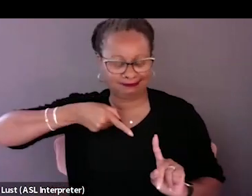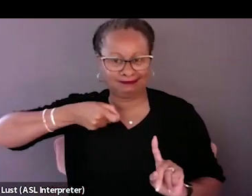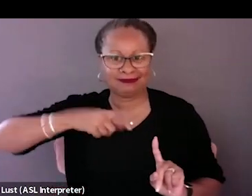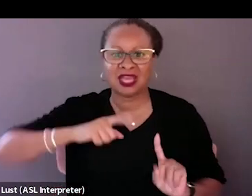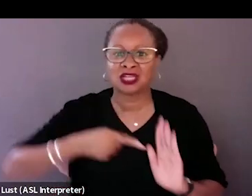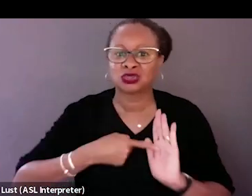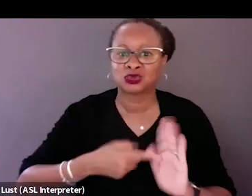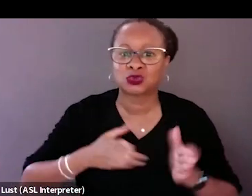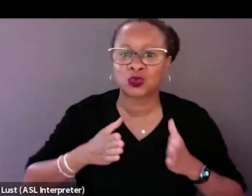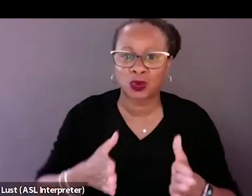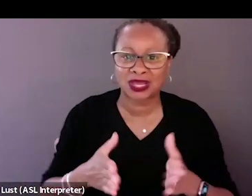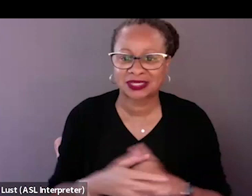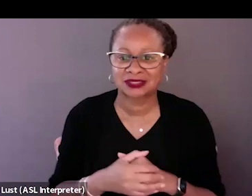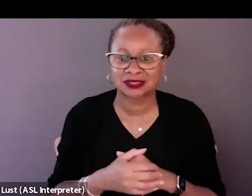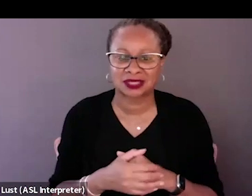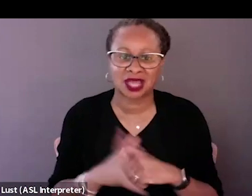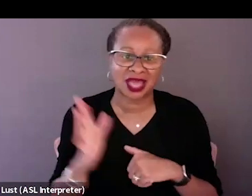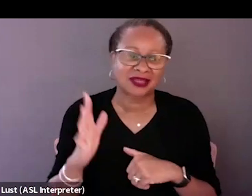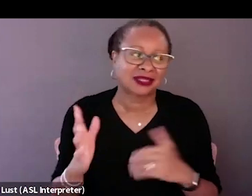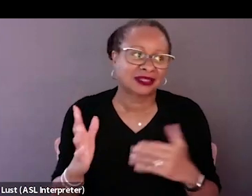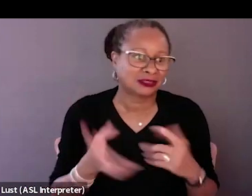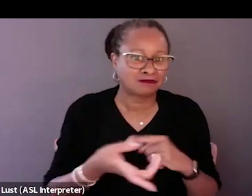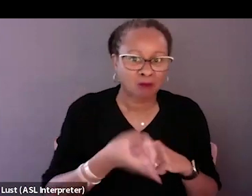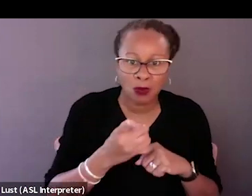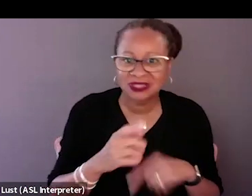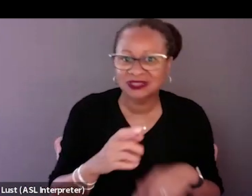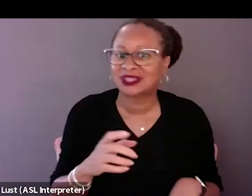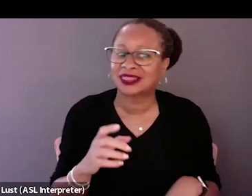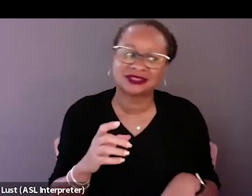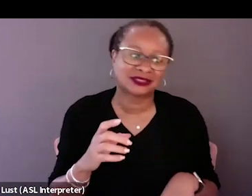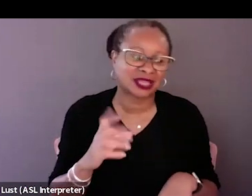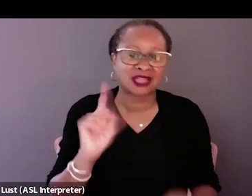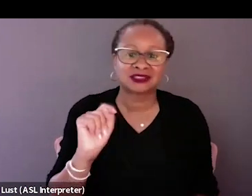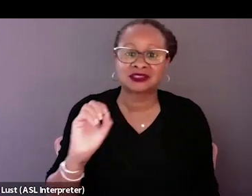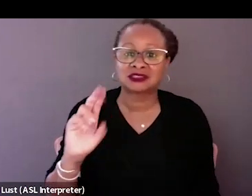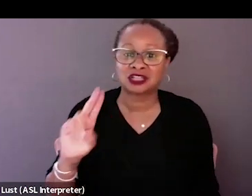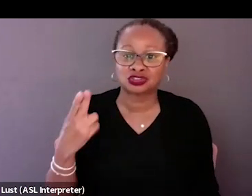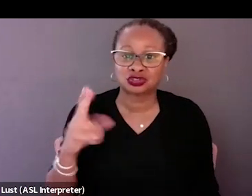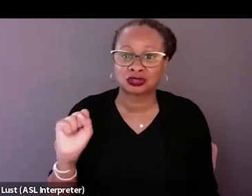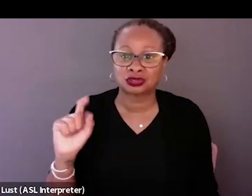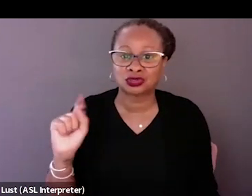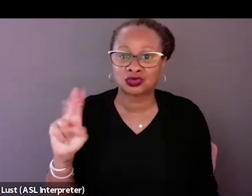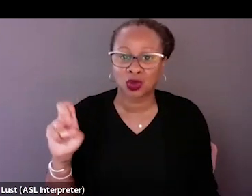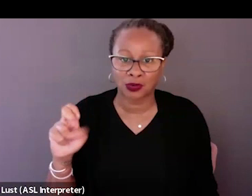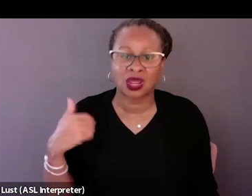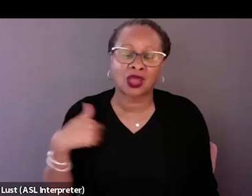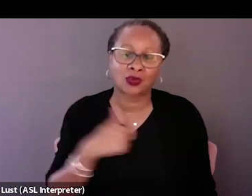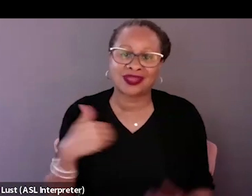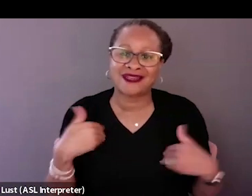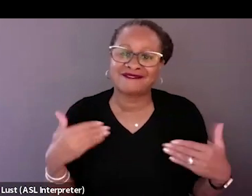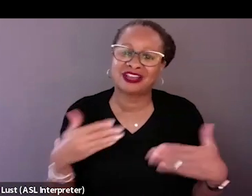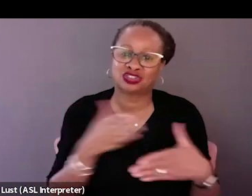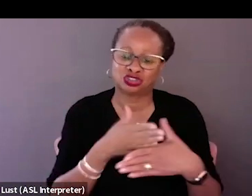which these touchstones, these particular, that we have a kind of shared collective memory